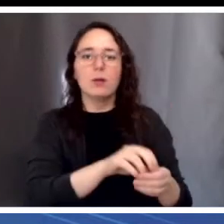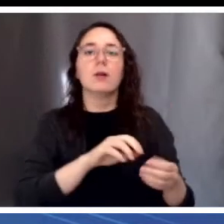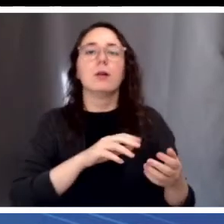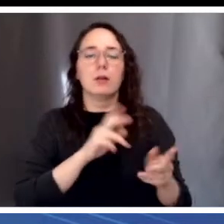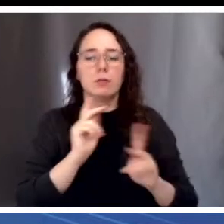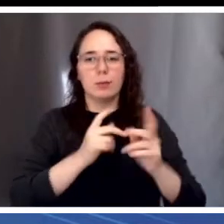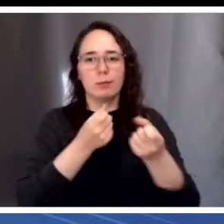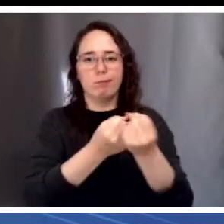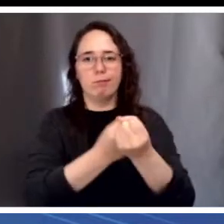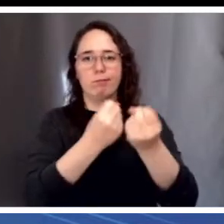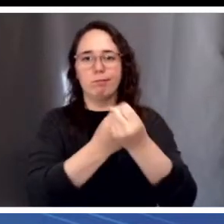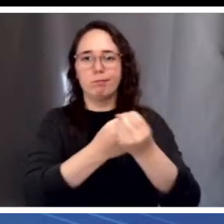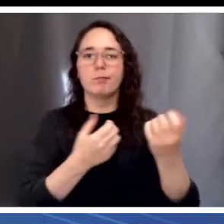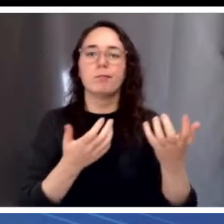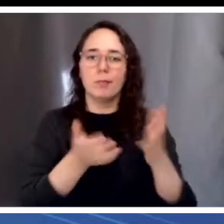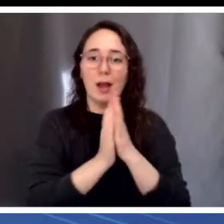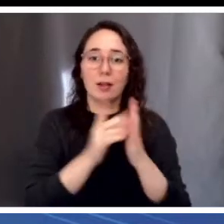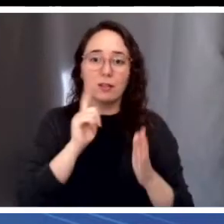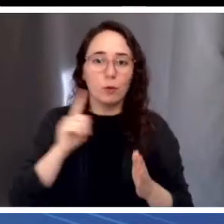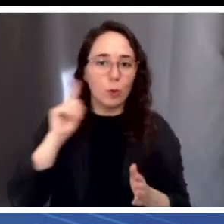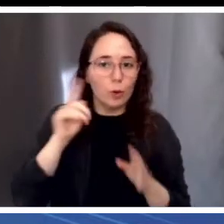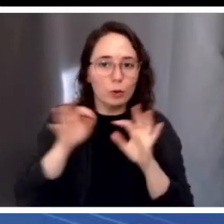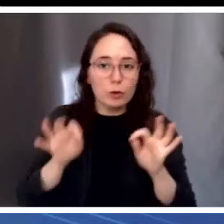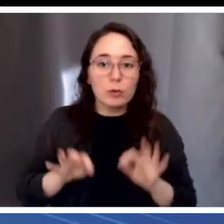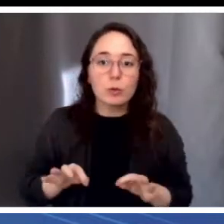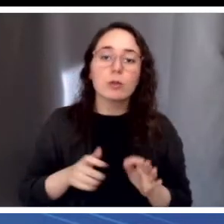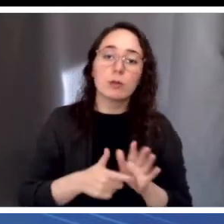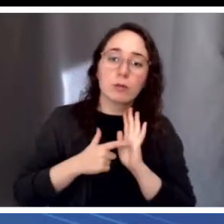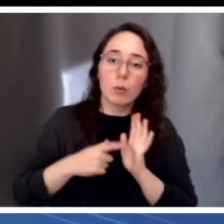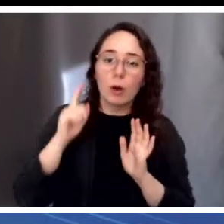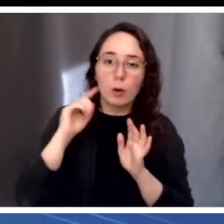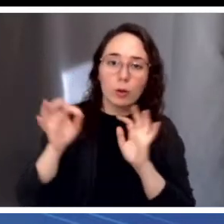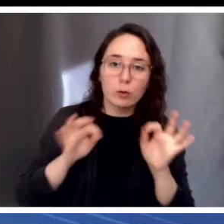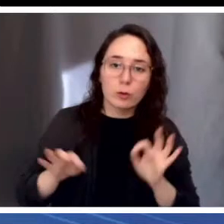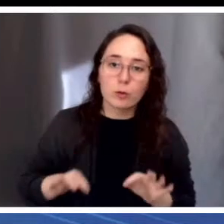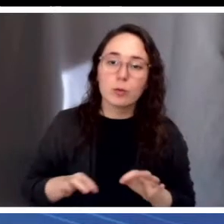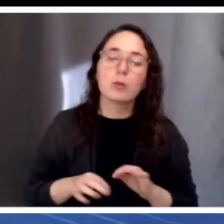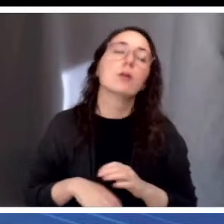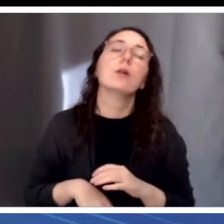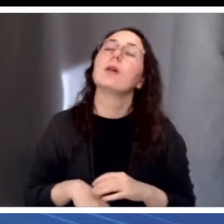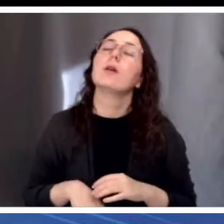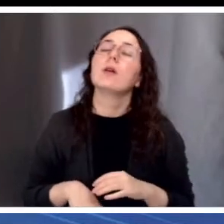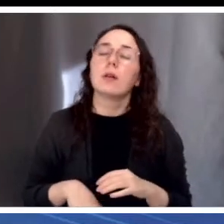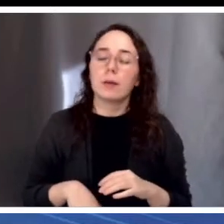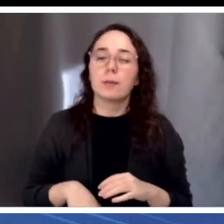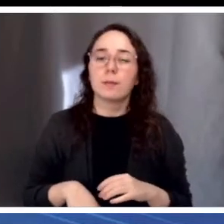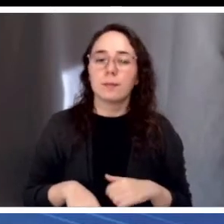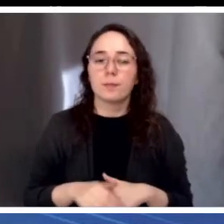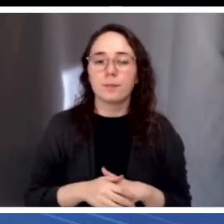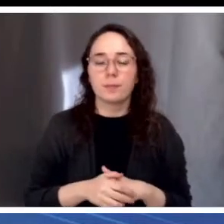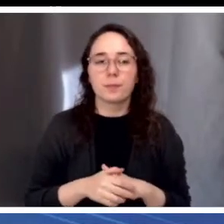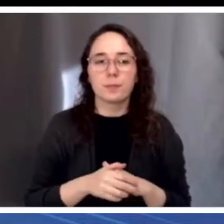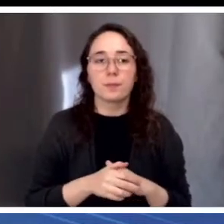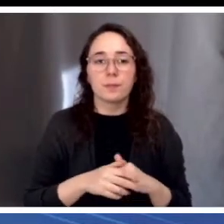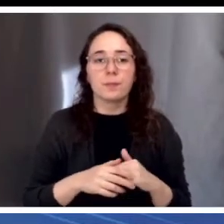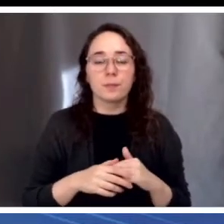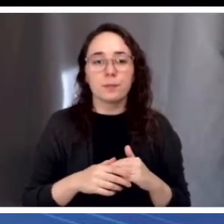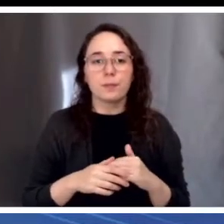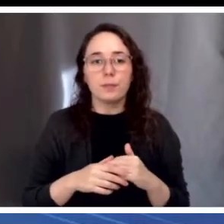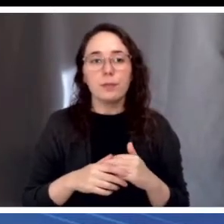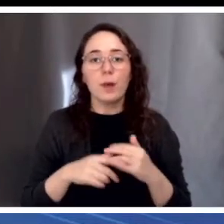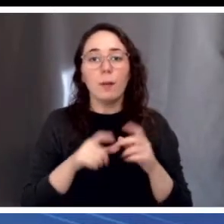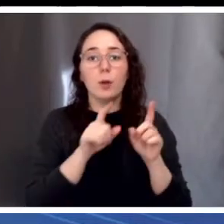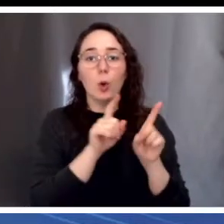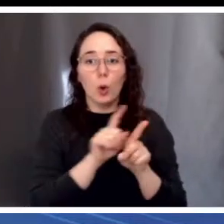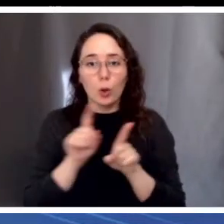very proactively about obtaining more of this content in the world to be accessible. But beyond that,